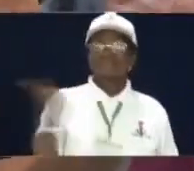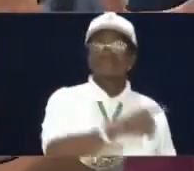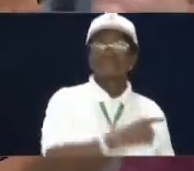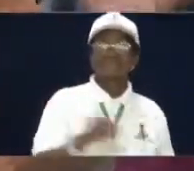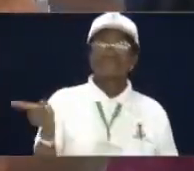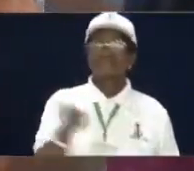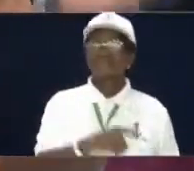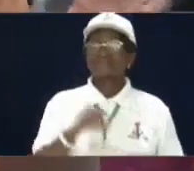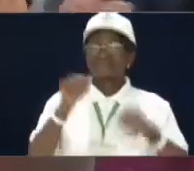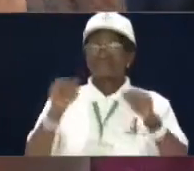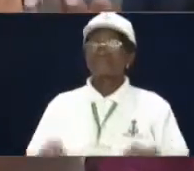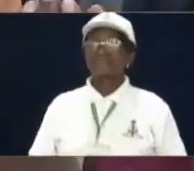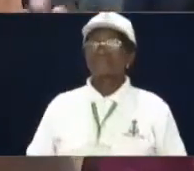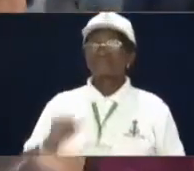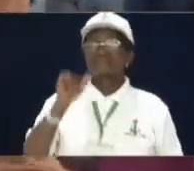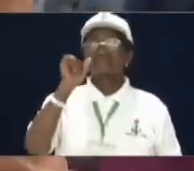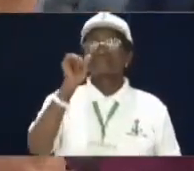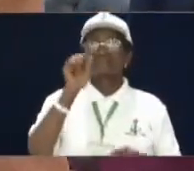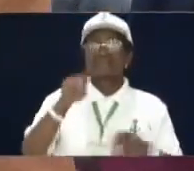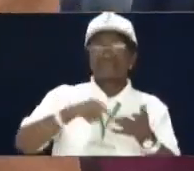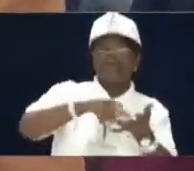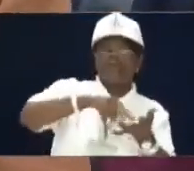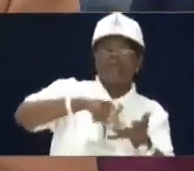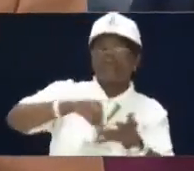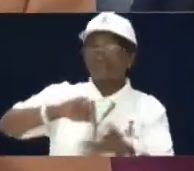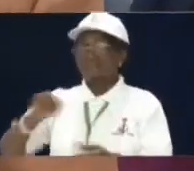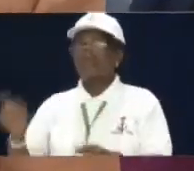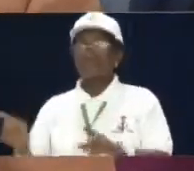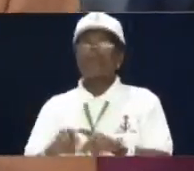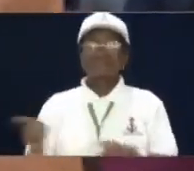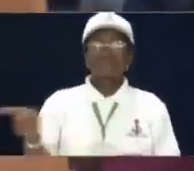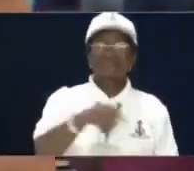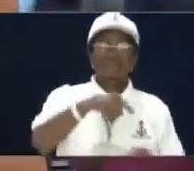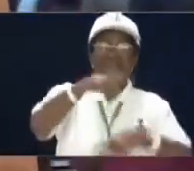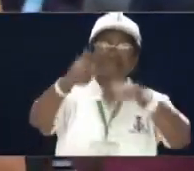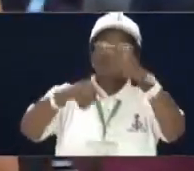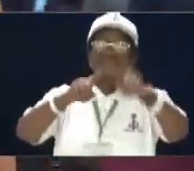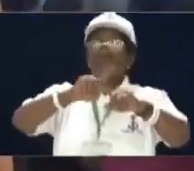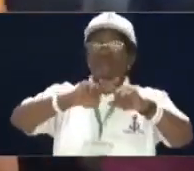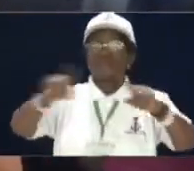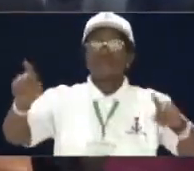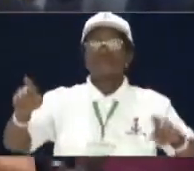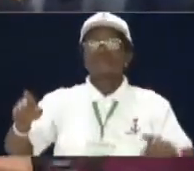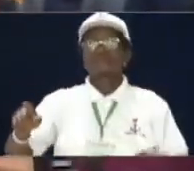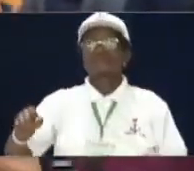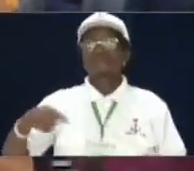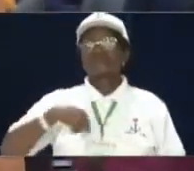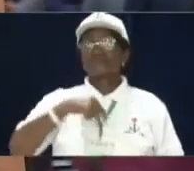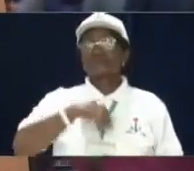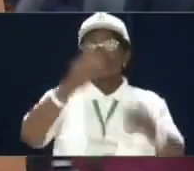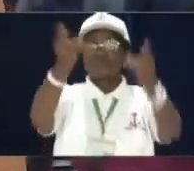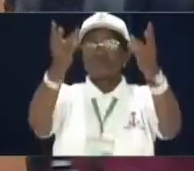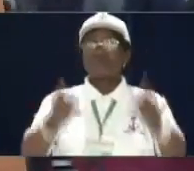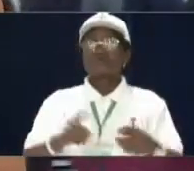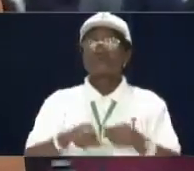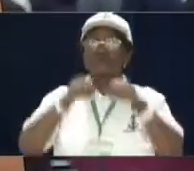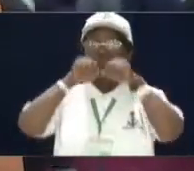Can keep dancing as you go, but we want to bless the